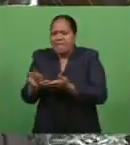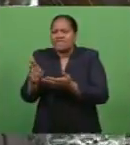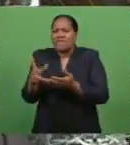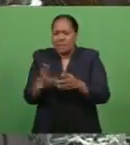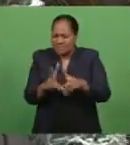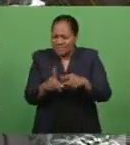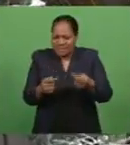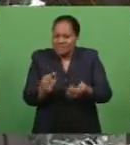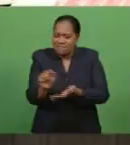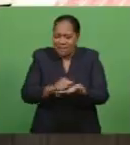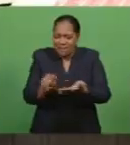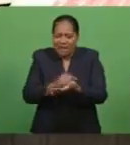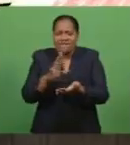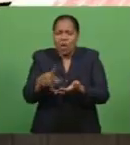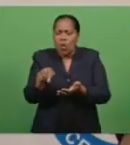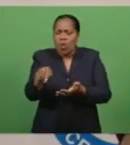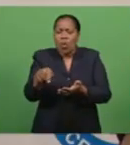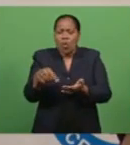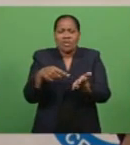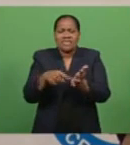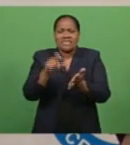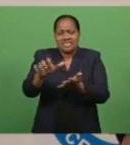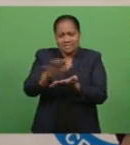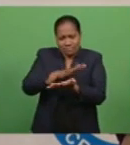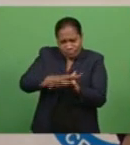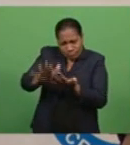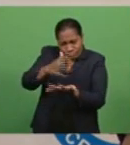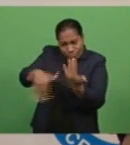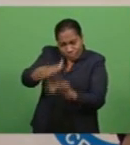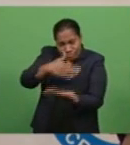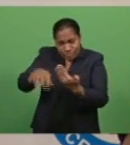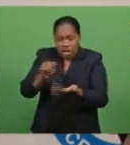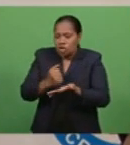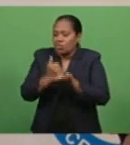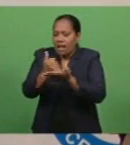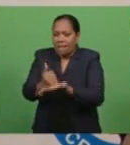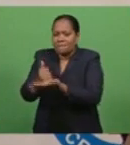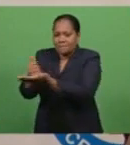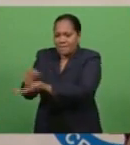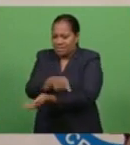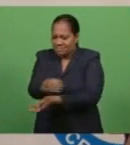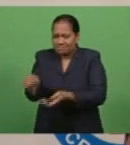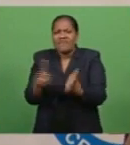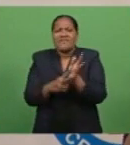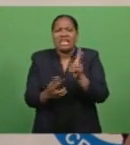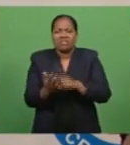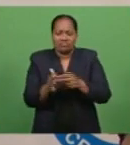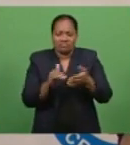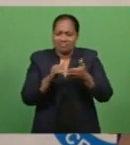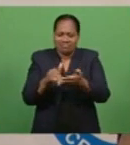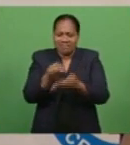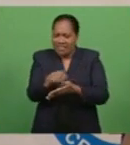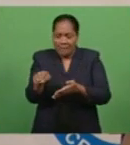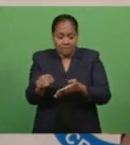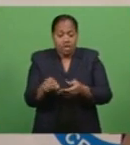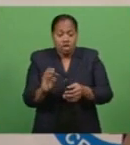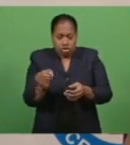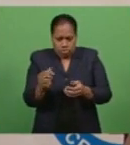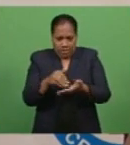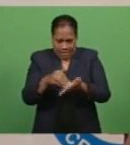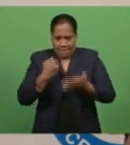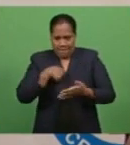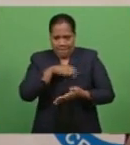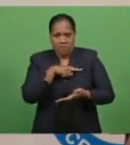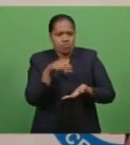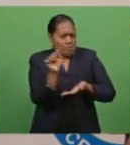victims. That money is targeted for us to assist us to purchase our